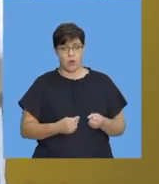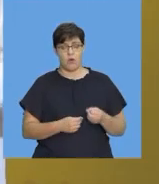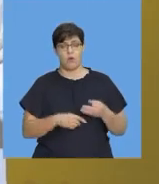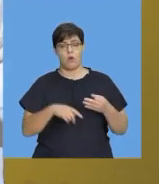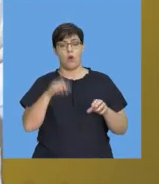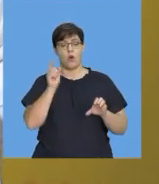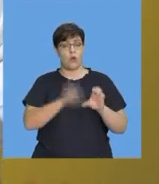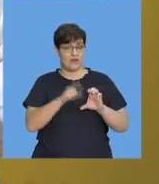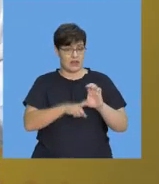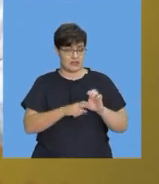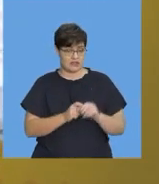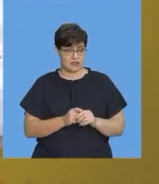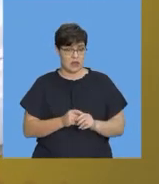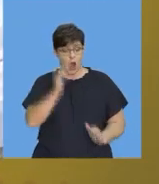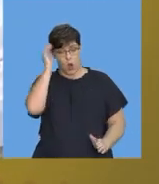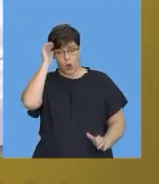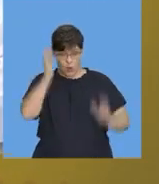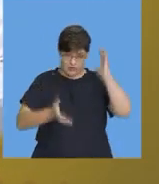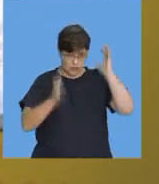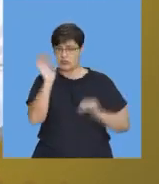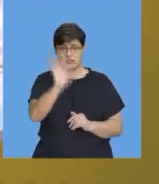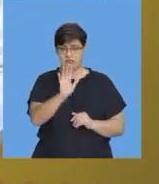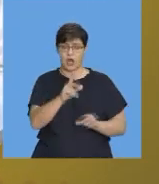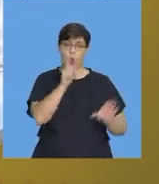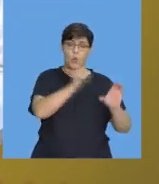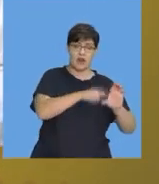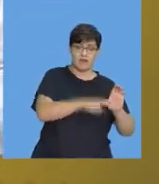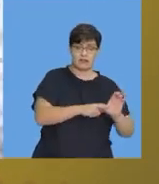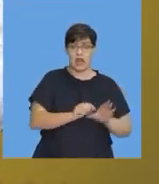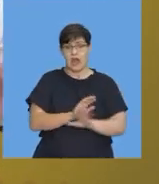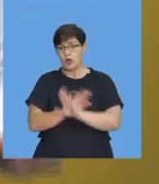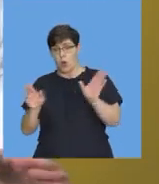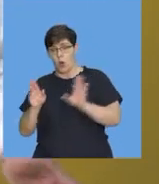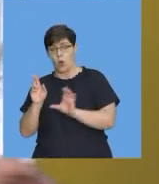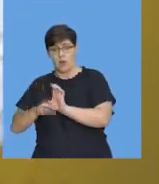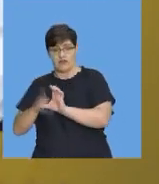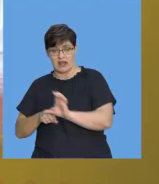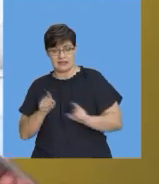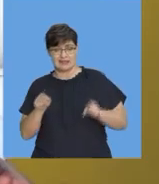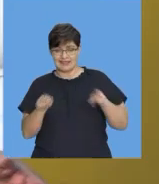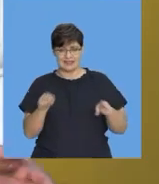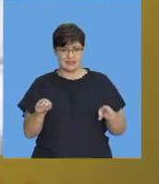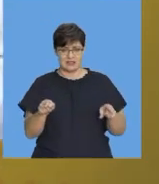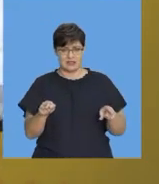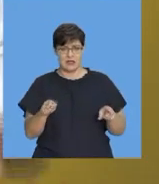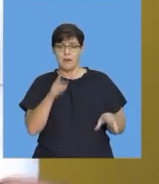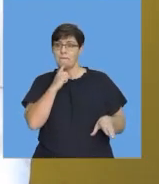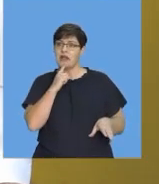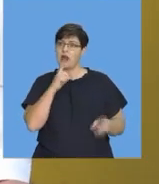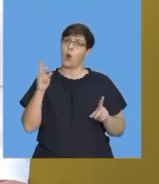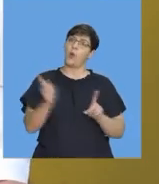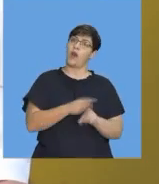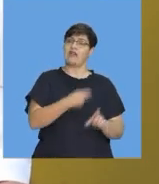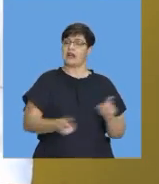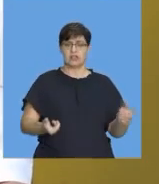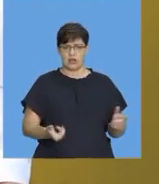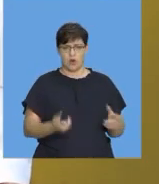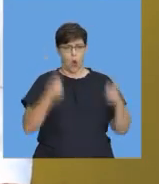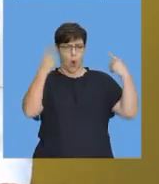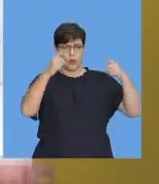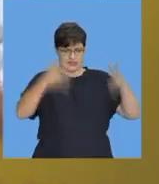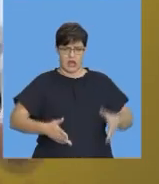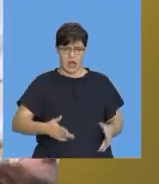don't get confused here between qualified and unqualified. It has nothing to do with the qualifications of any auditor,